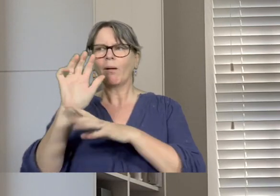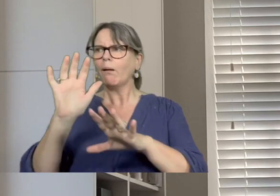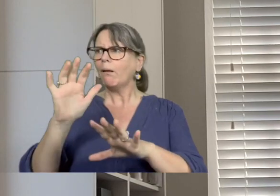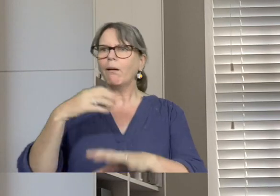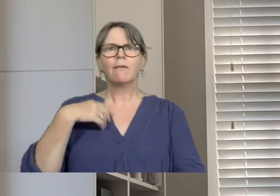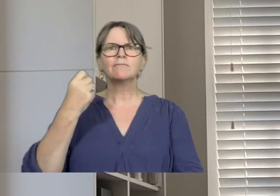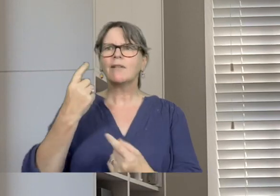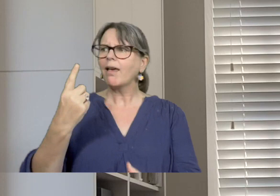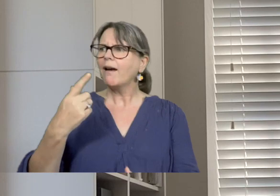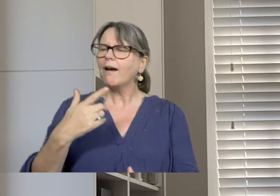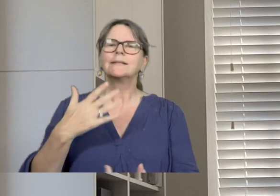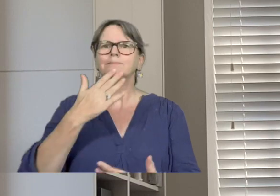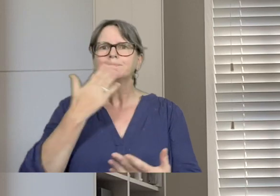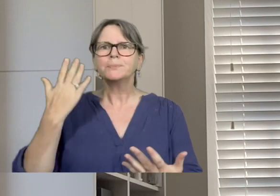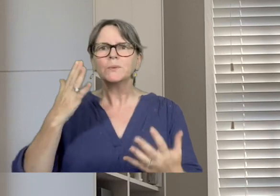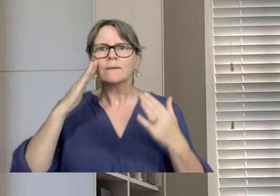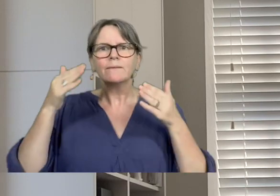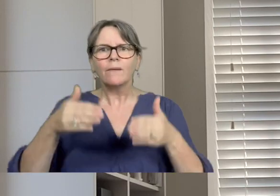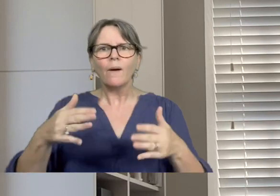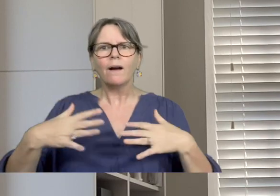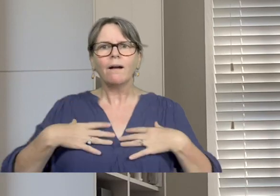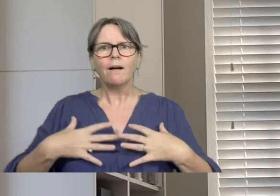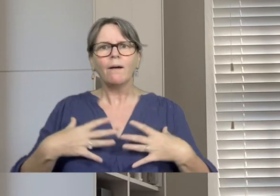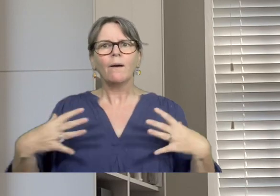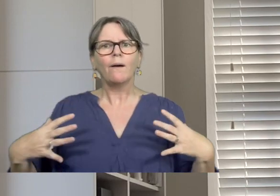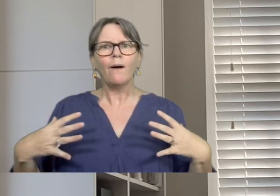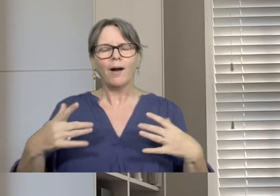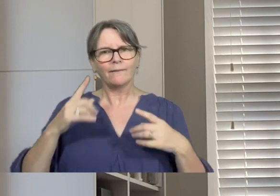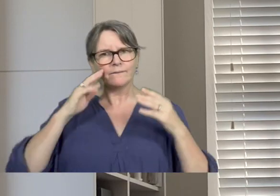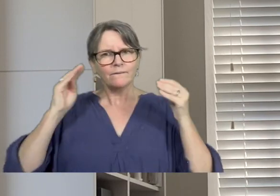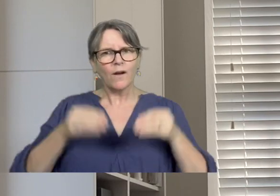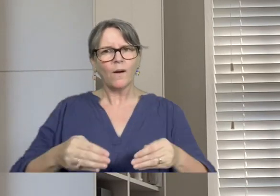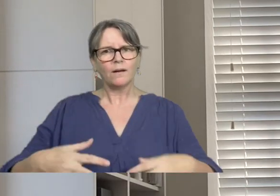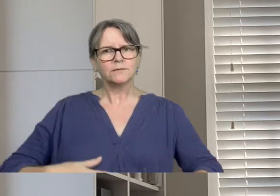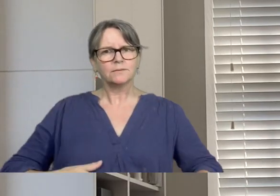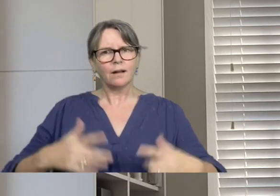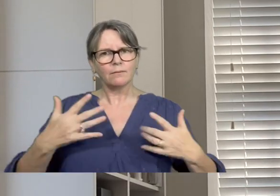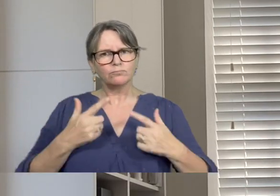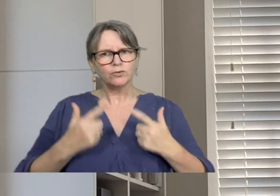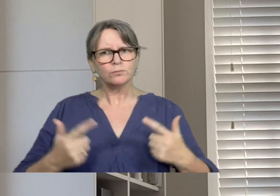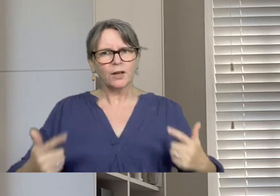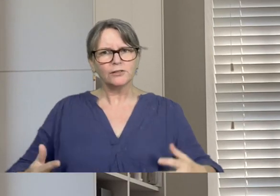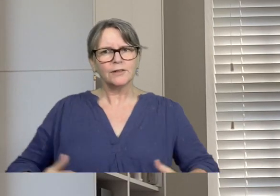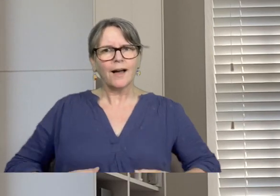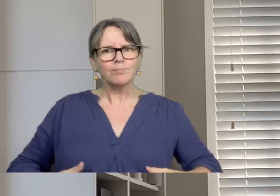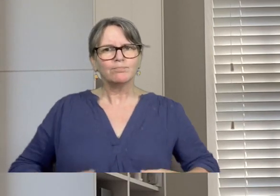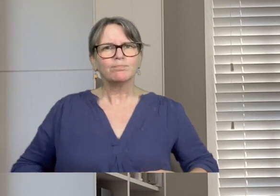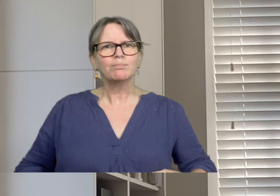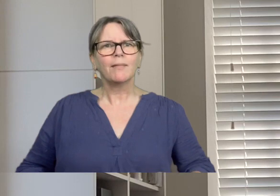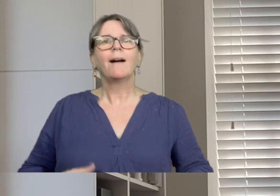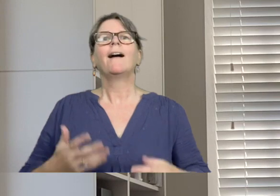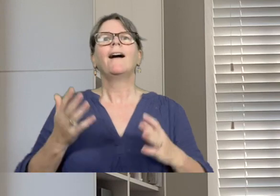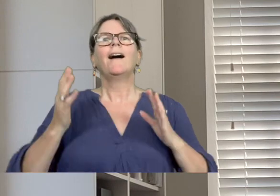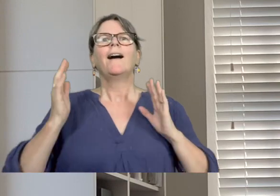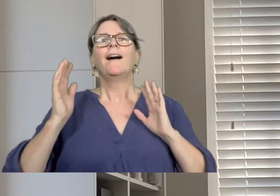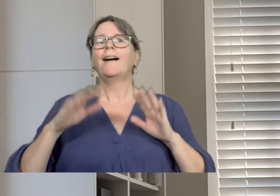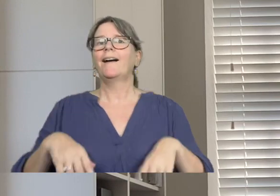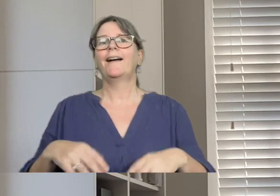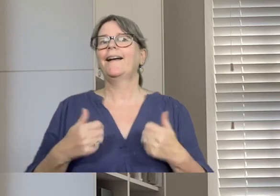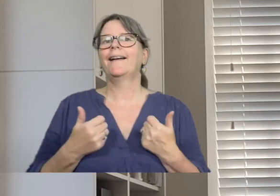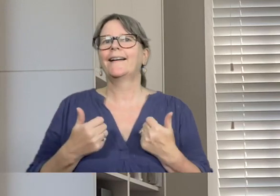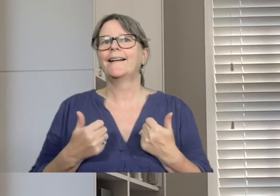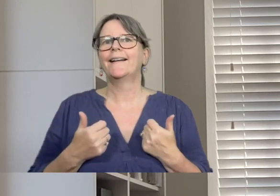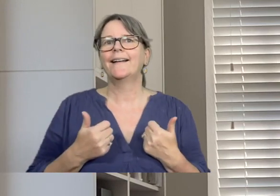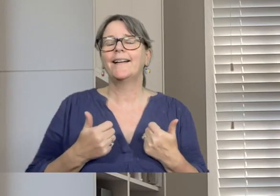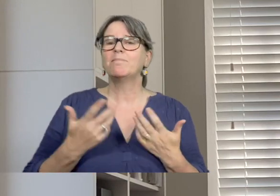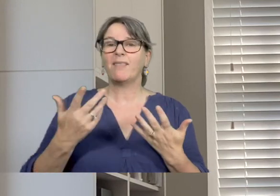I went on ab central through. And then we're going to open up and over here. And then you can rest in this position. And I, to be